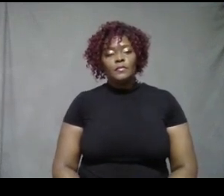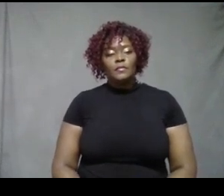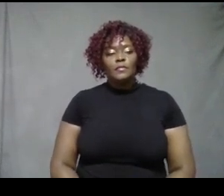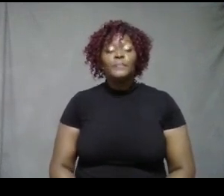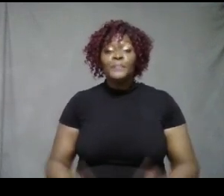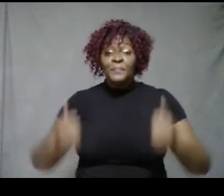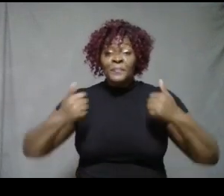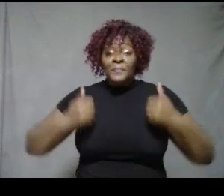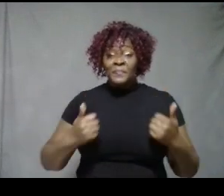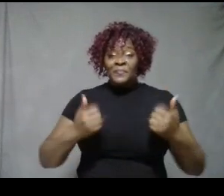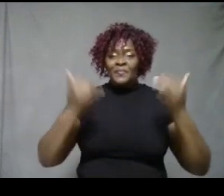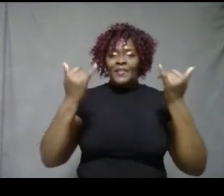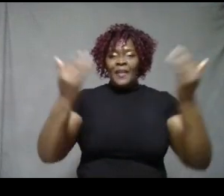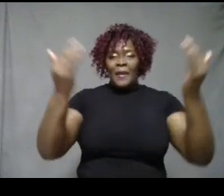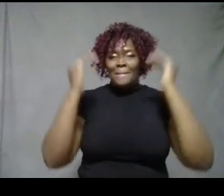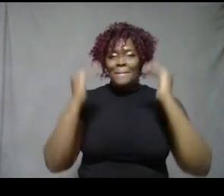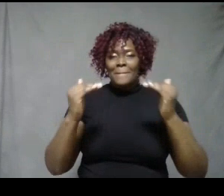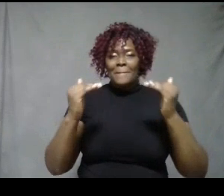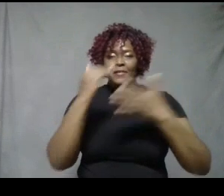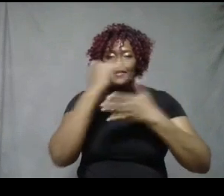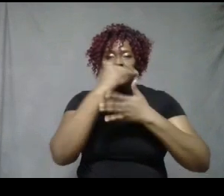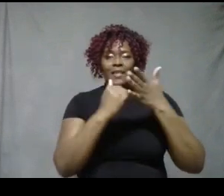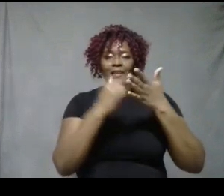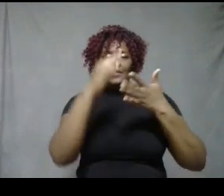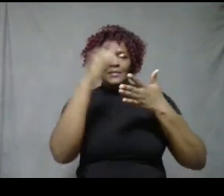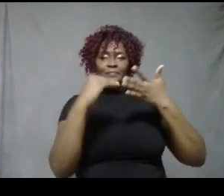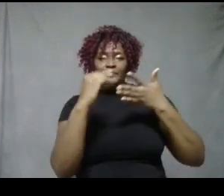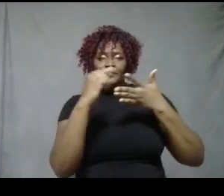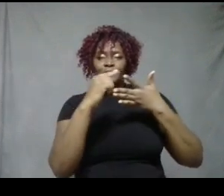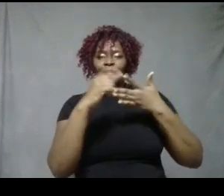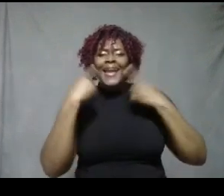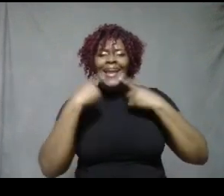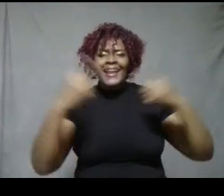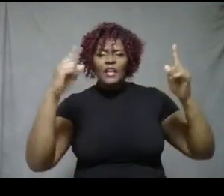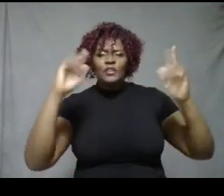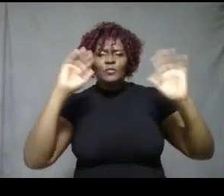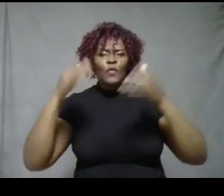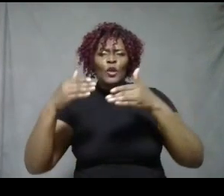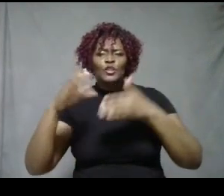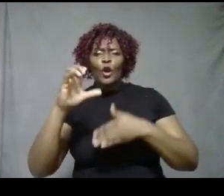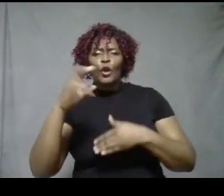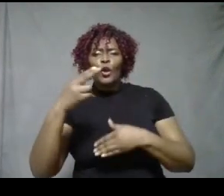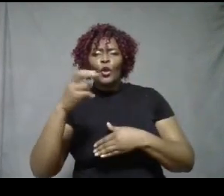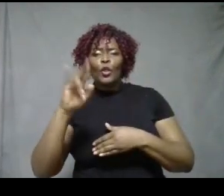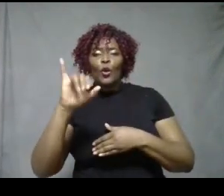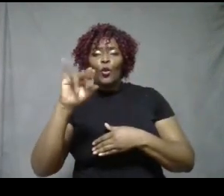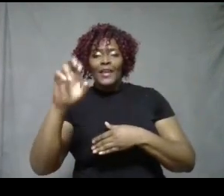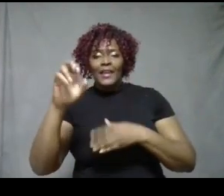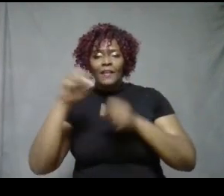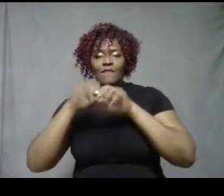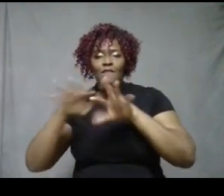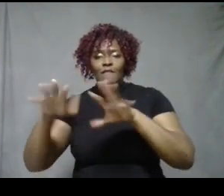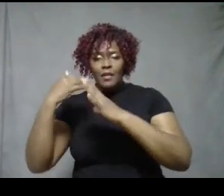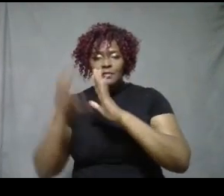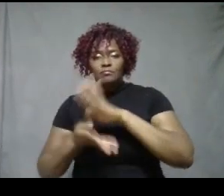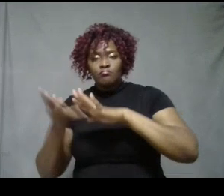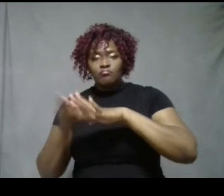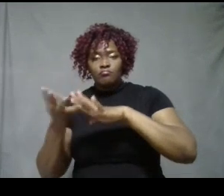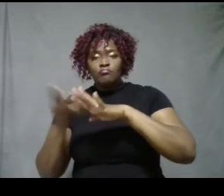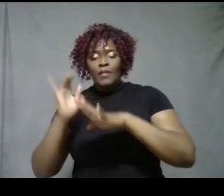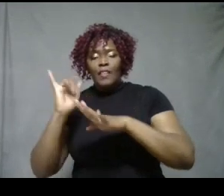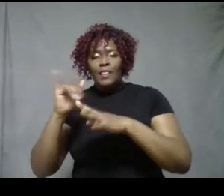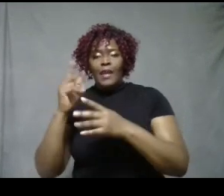All right, we're going to move on to the next item on the agenda, which is an announcement regarding chlorine flushing maintenance of public water supply from January